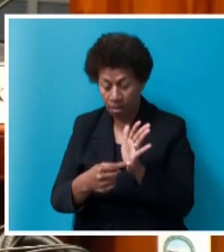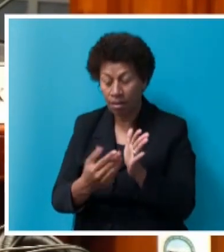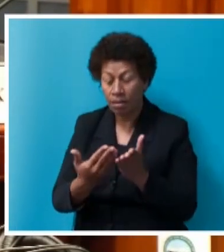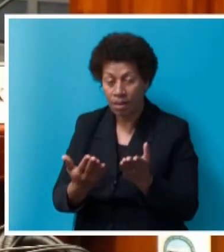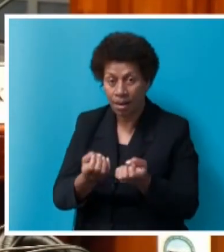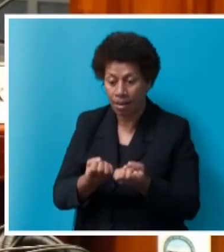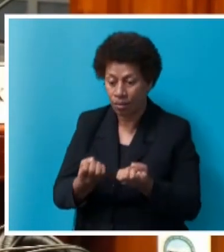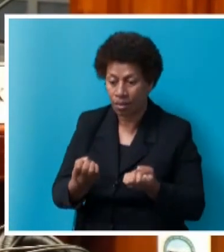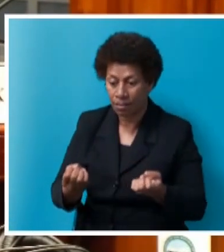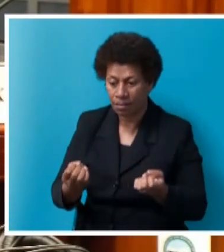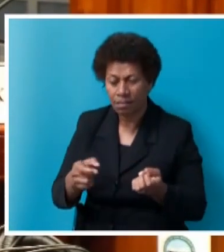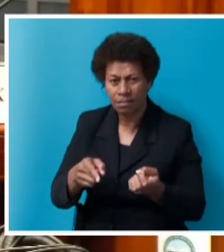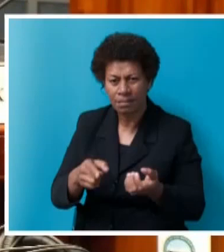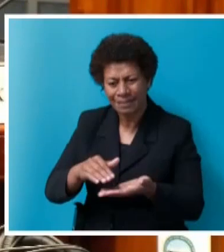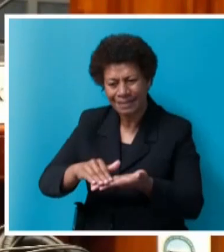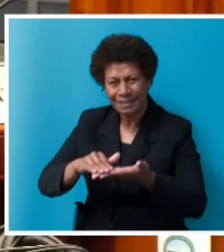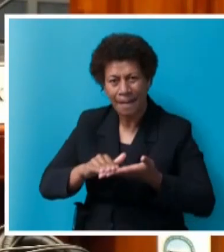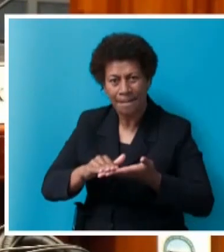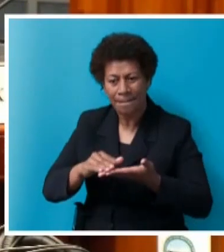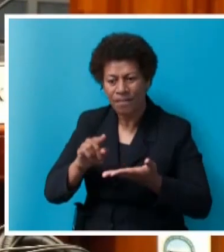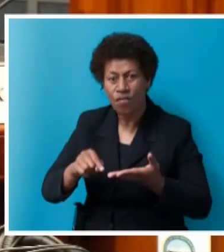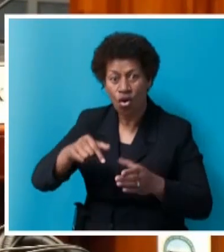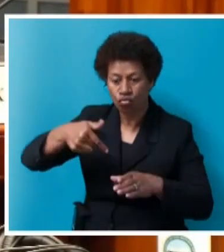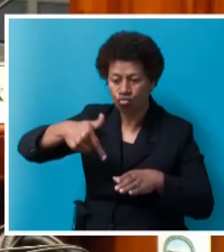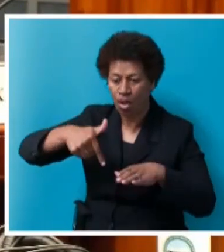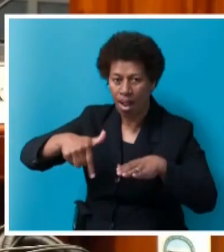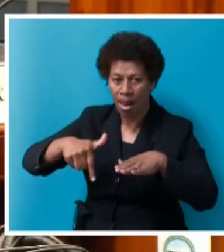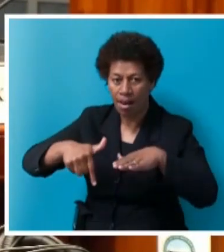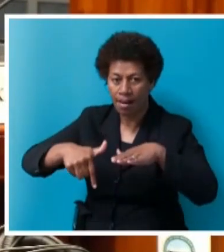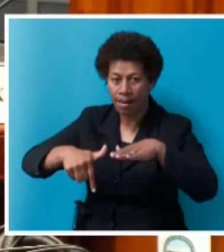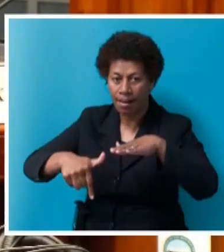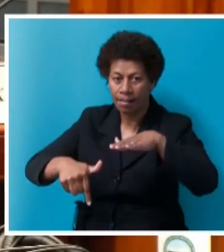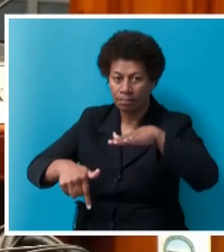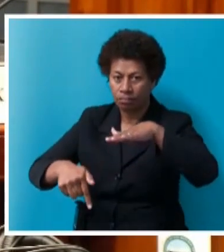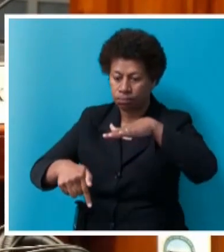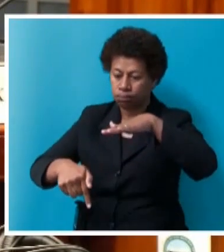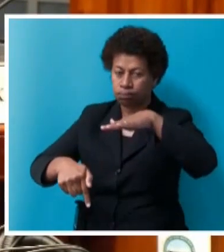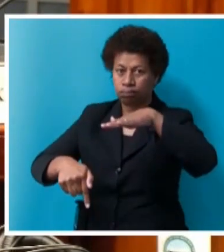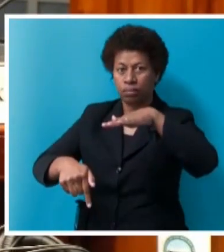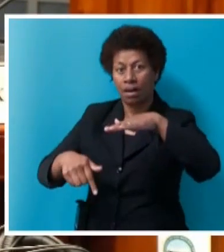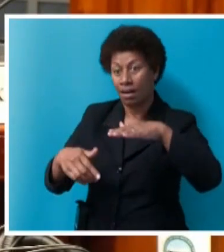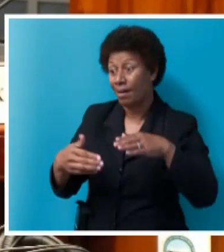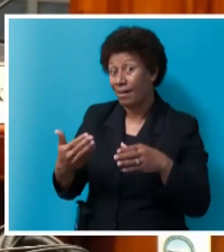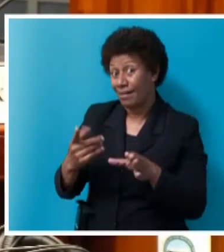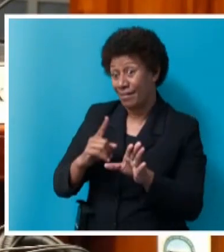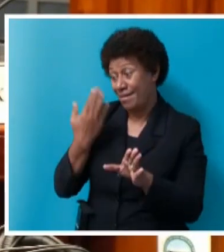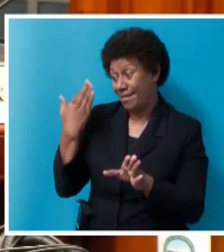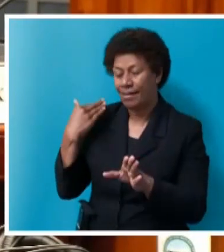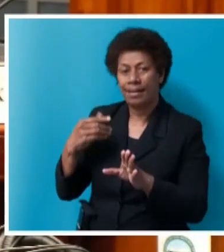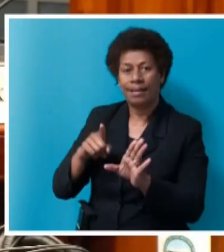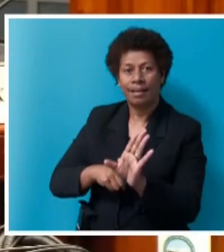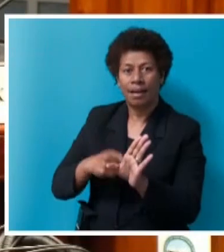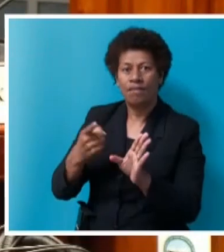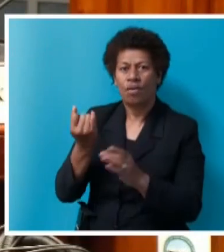in identifying drilling targets over the many years since our independence.